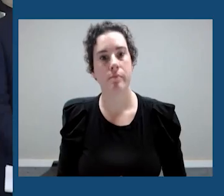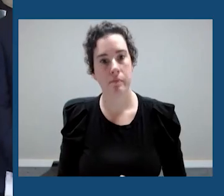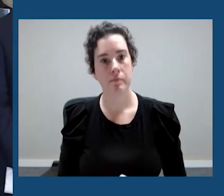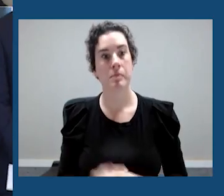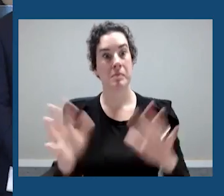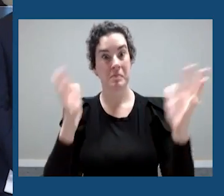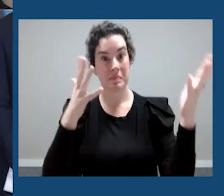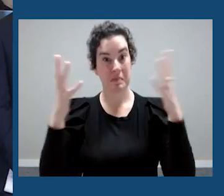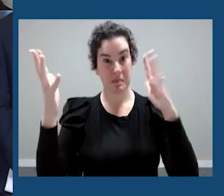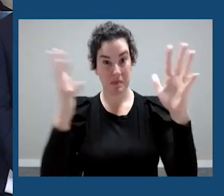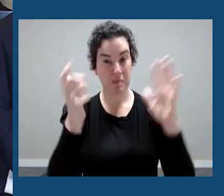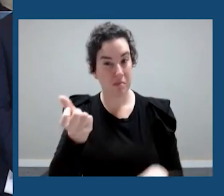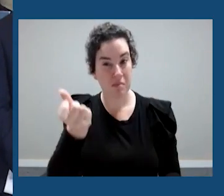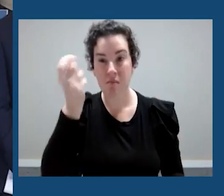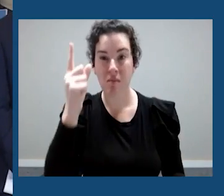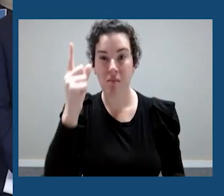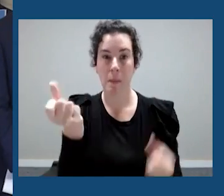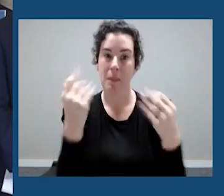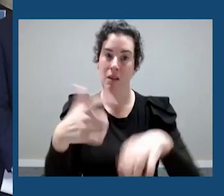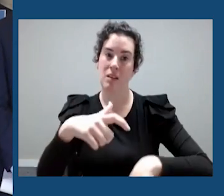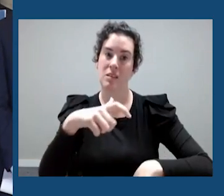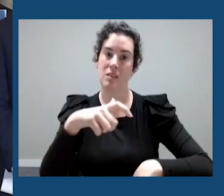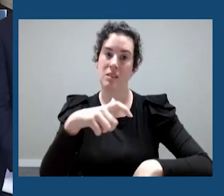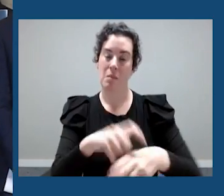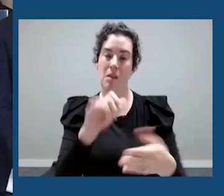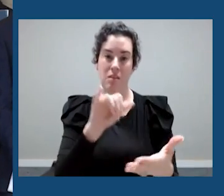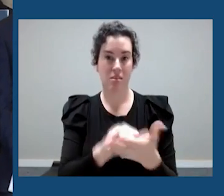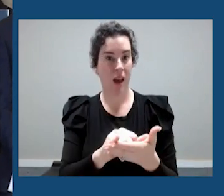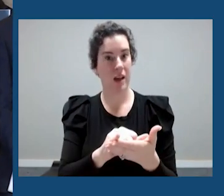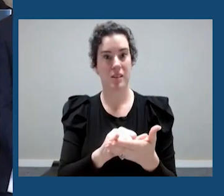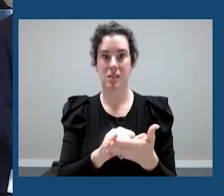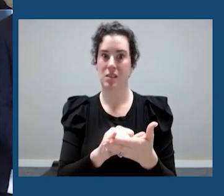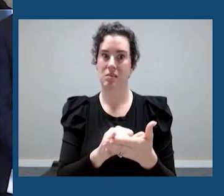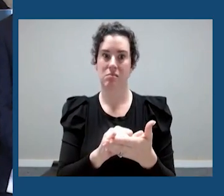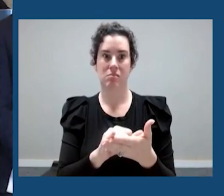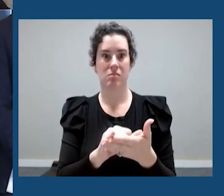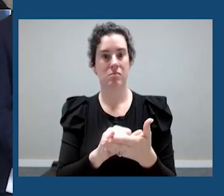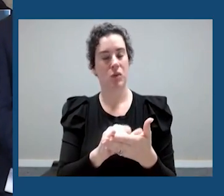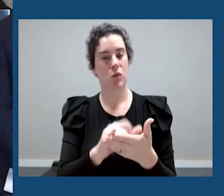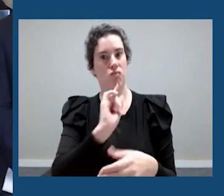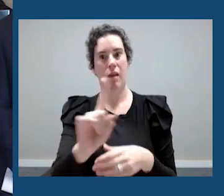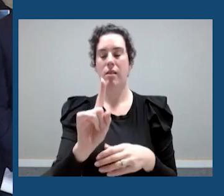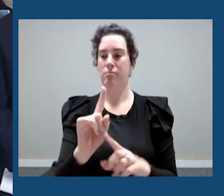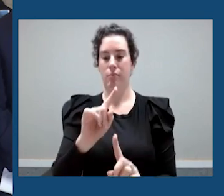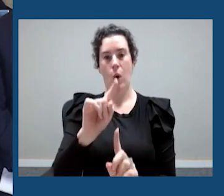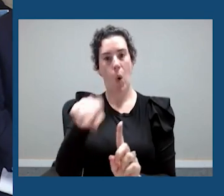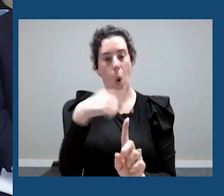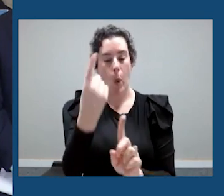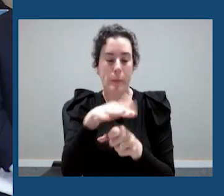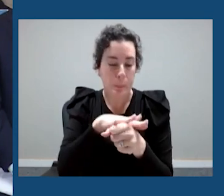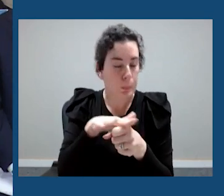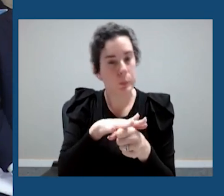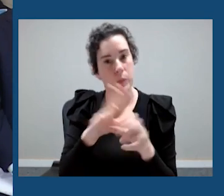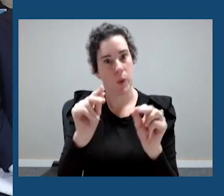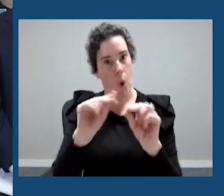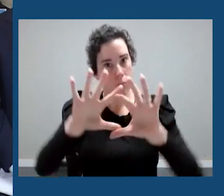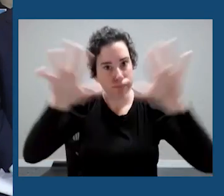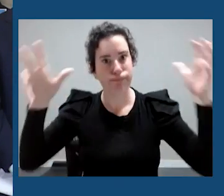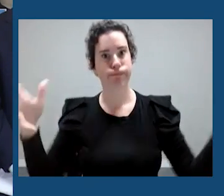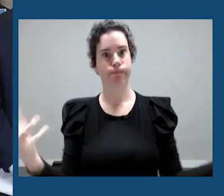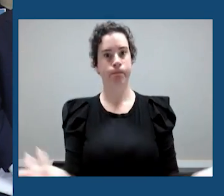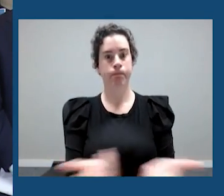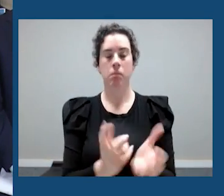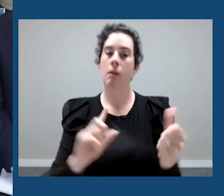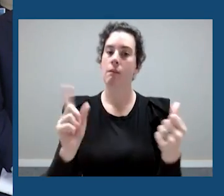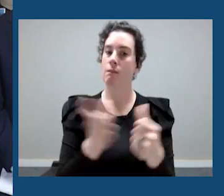Because many times these are transnational organized crime entities, operations, I'm proposing for the first time that